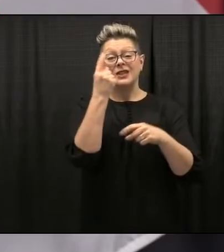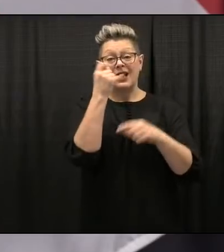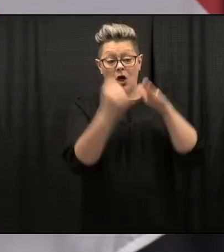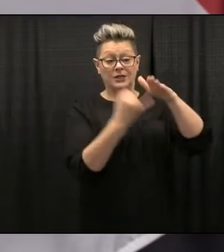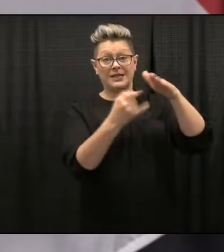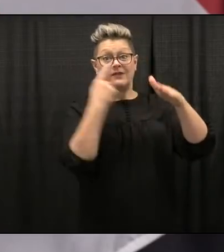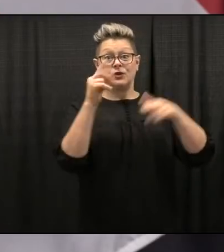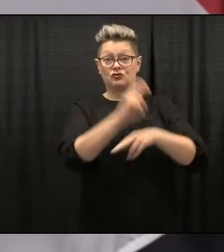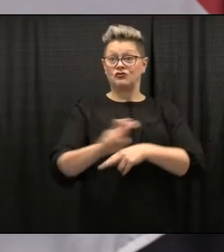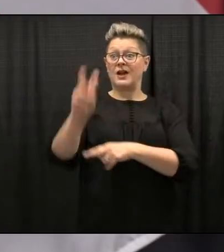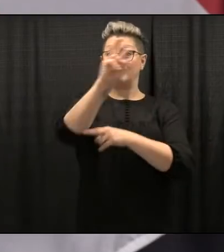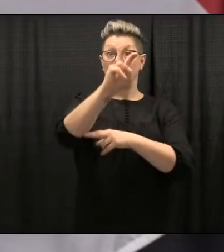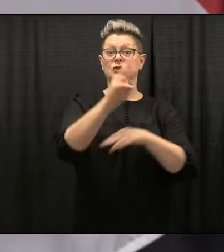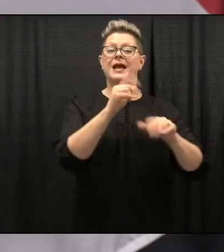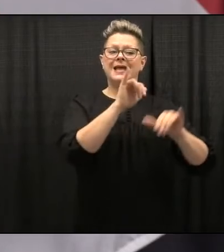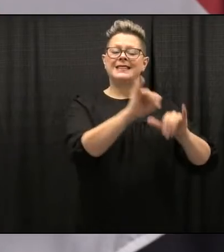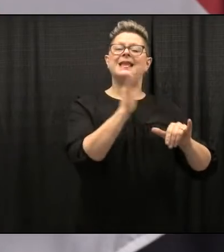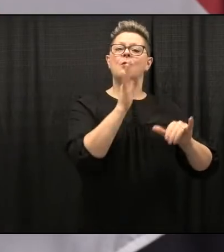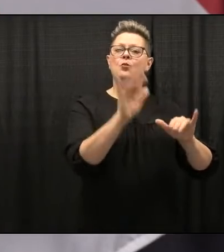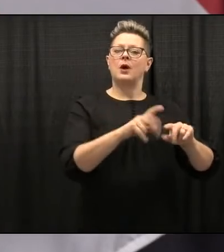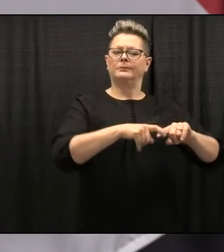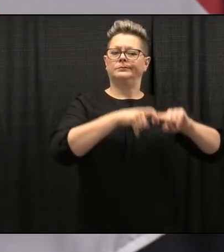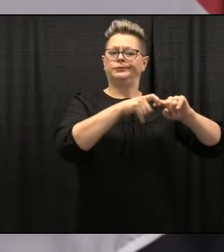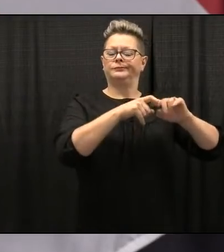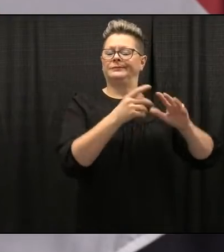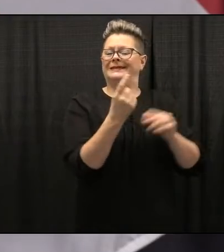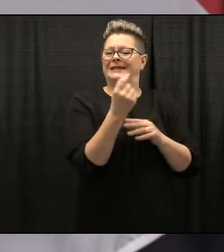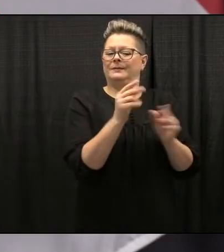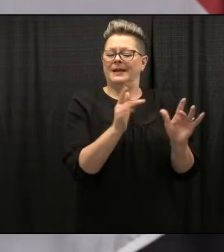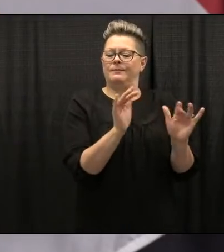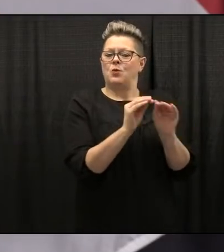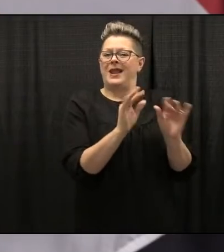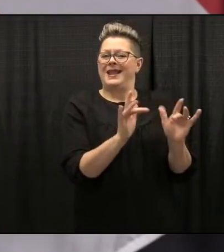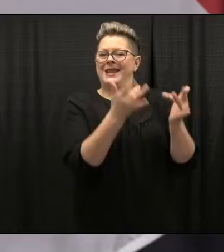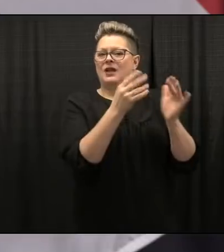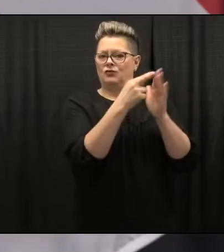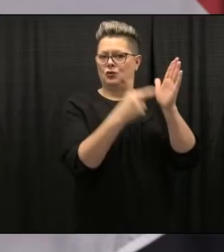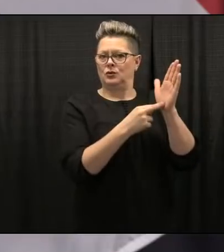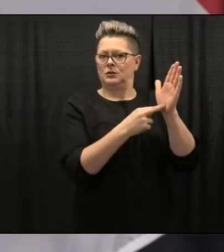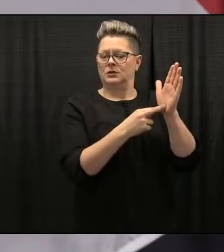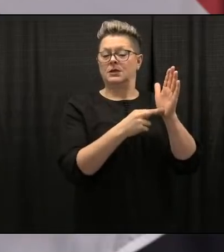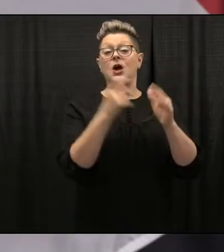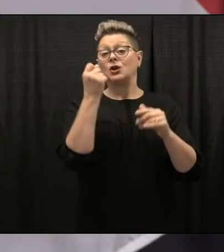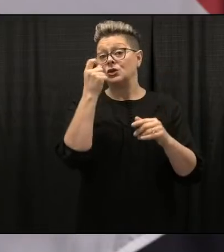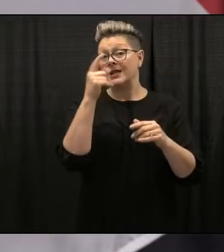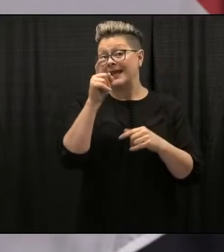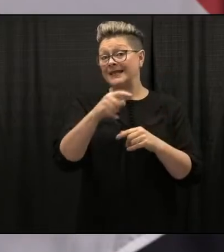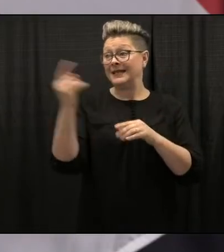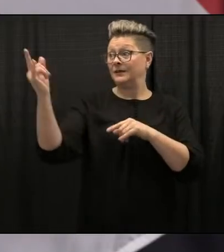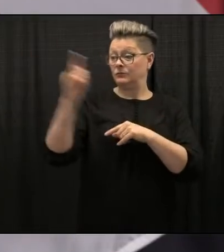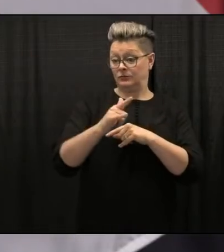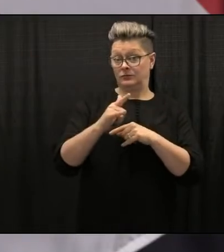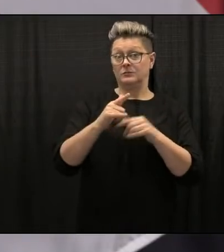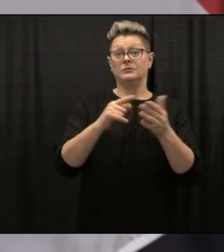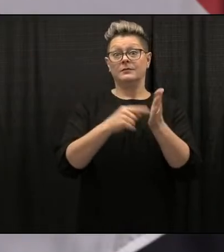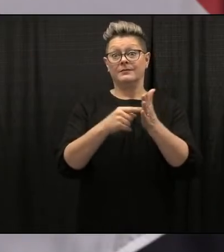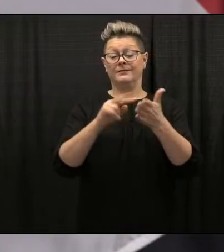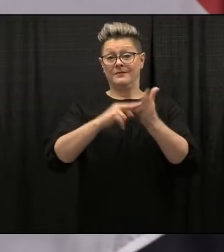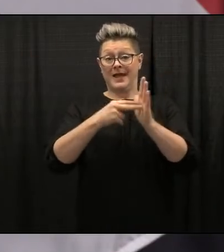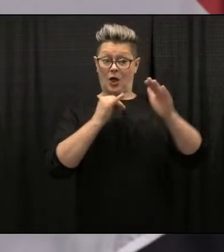province is lifting as well. Starting this weekend, people simply need to use the rapid tests provided. No isolation